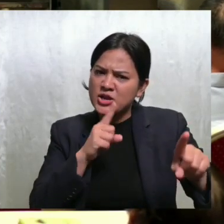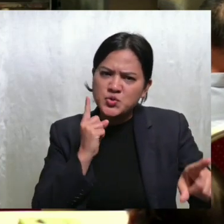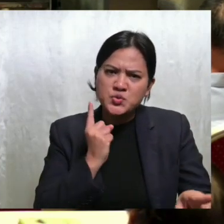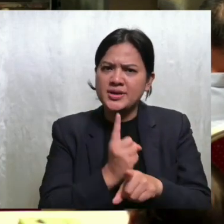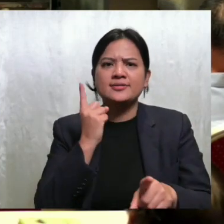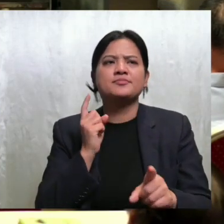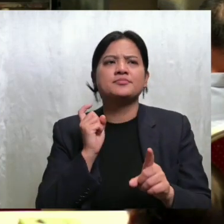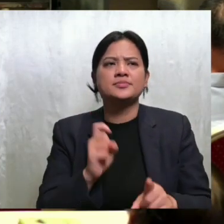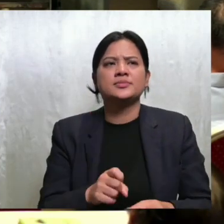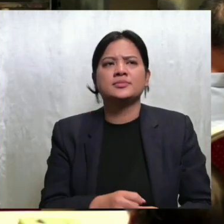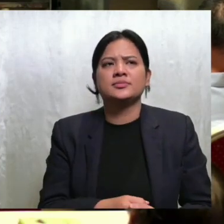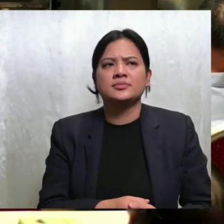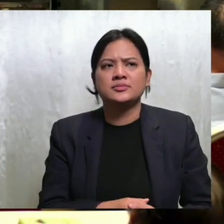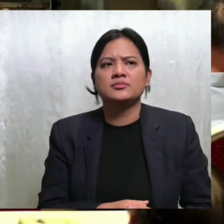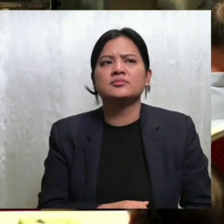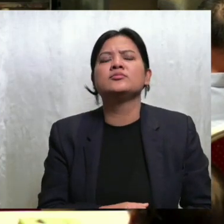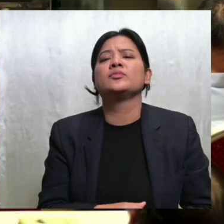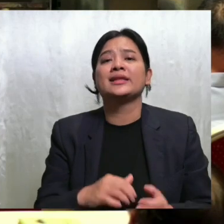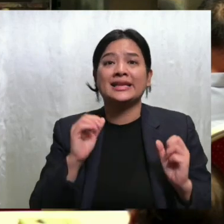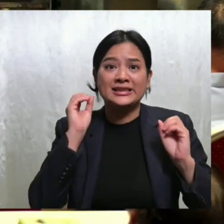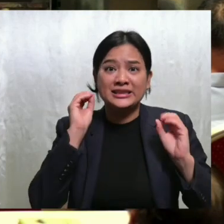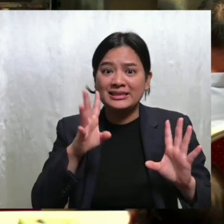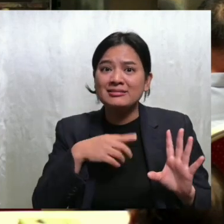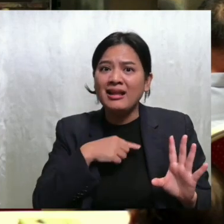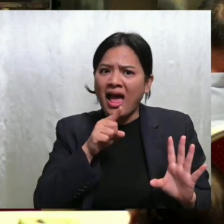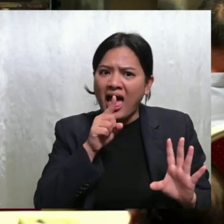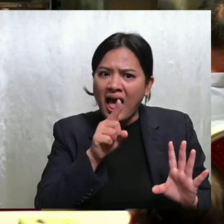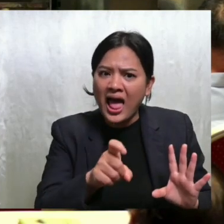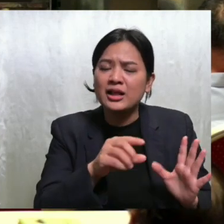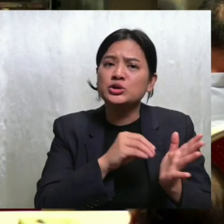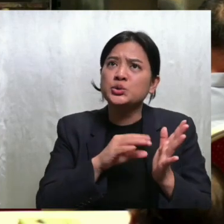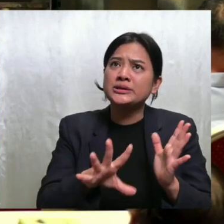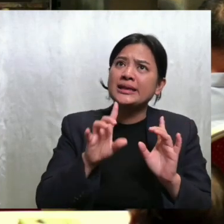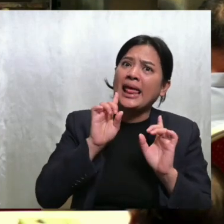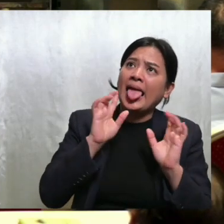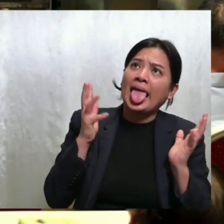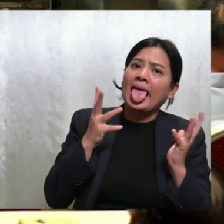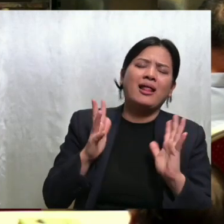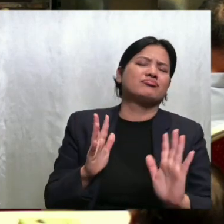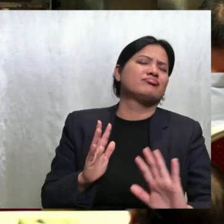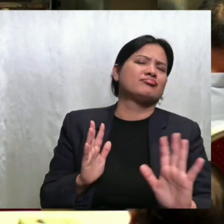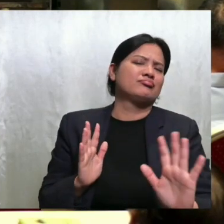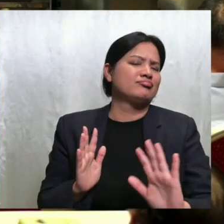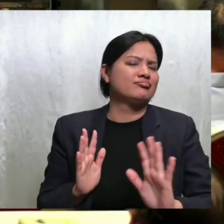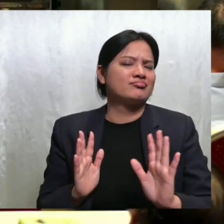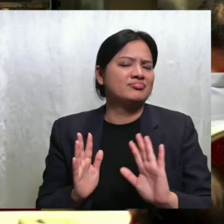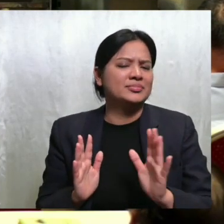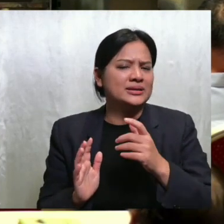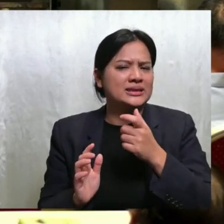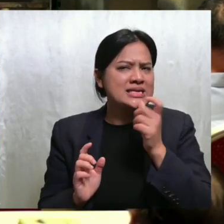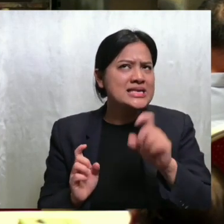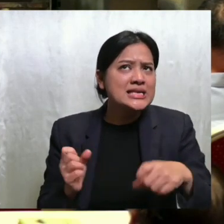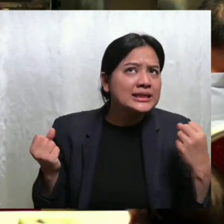as a humanity, because we cannot stop AI. We cannot stop any student to go to ChatGPT or any